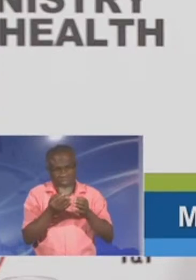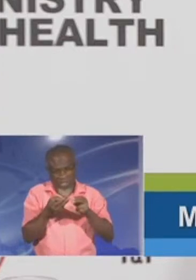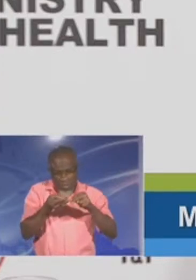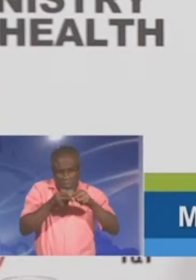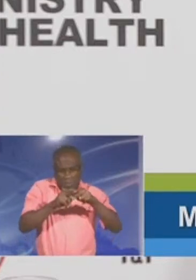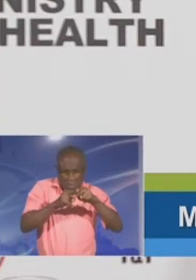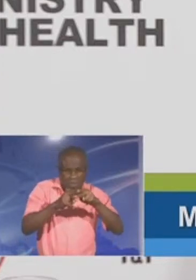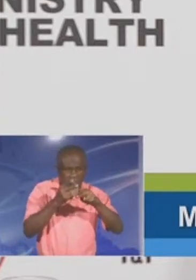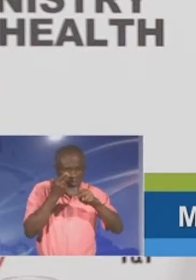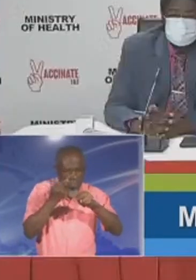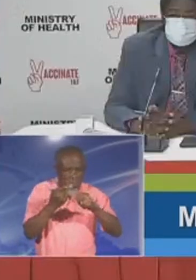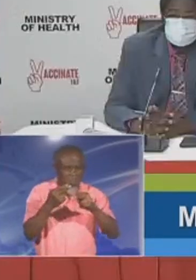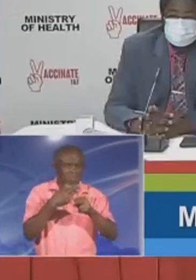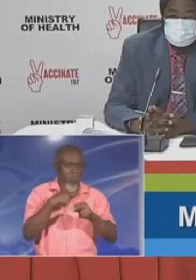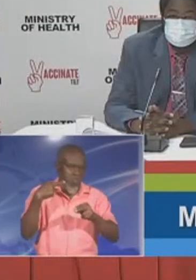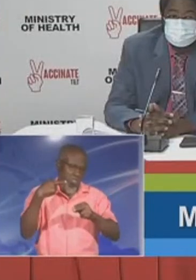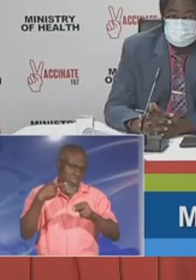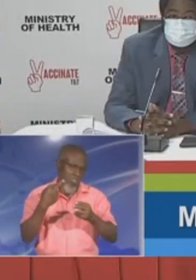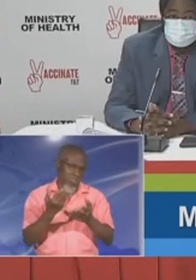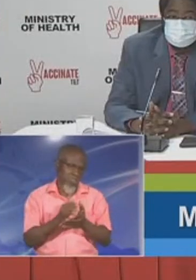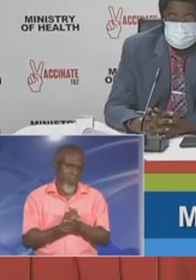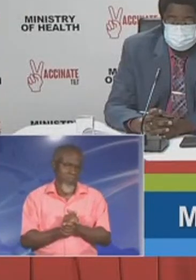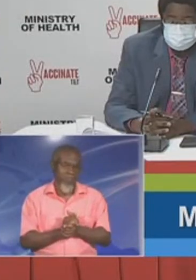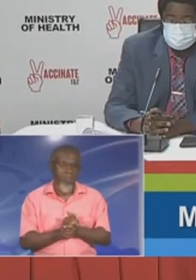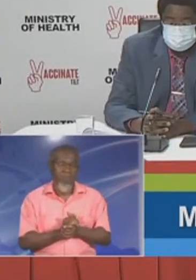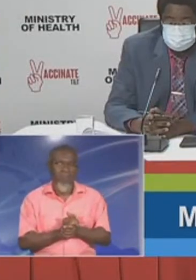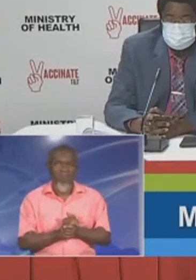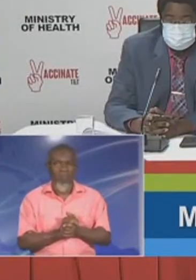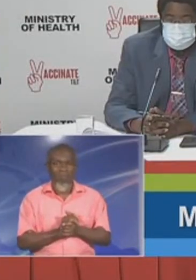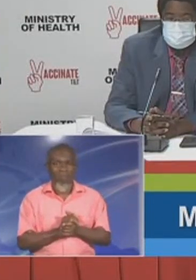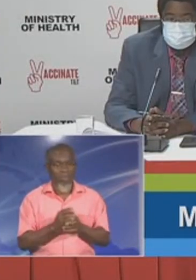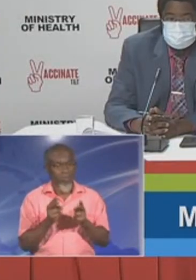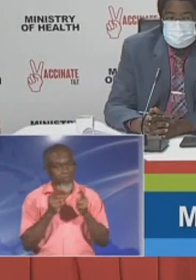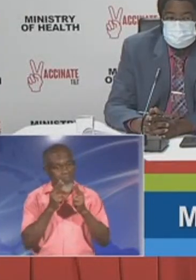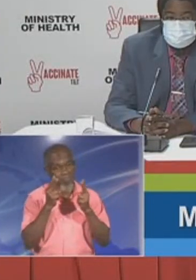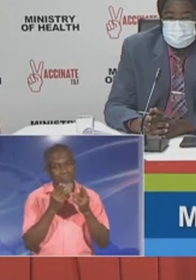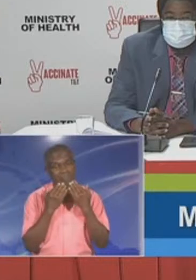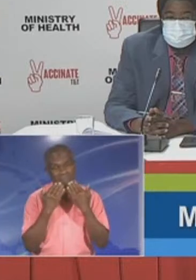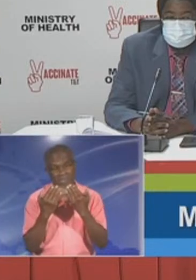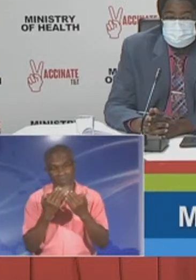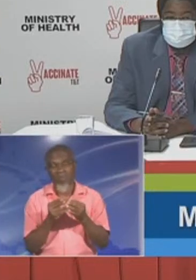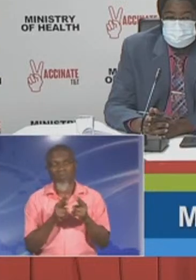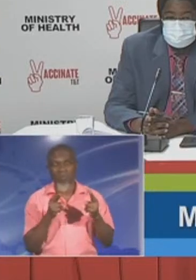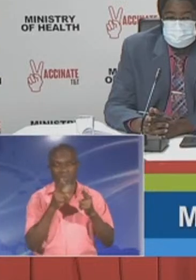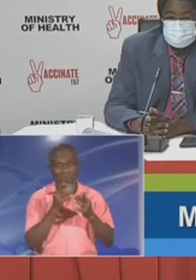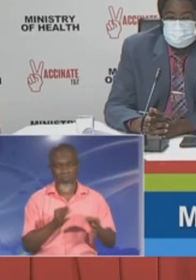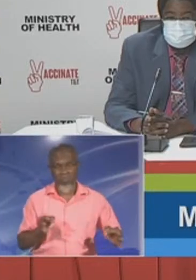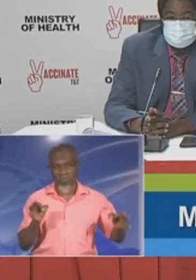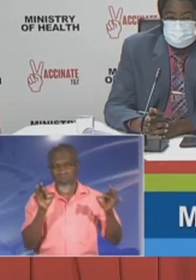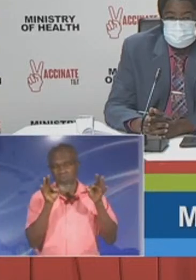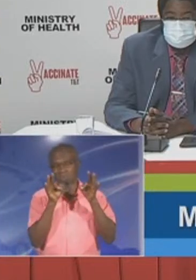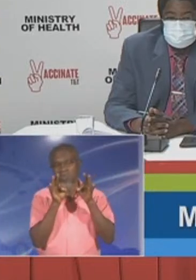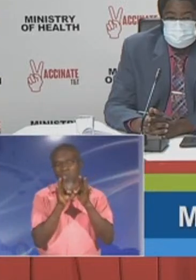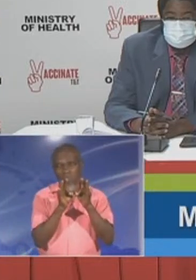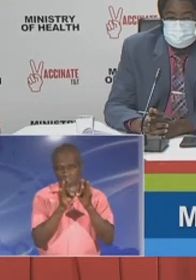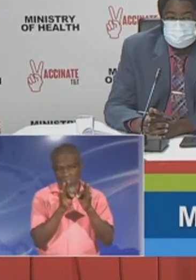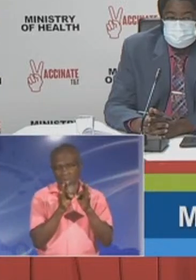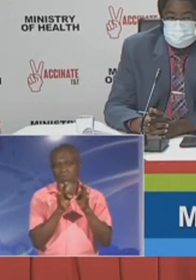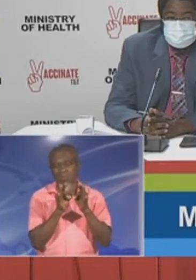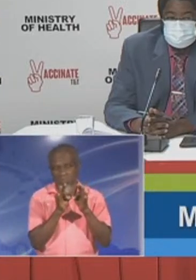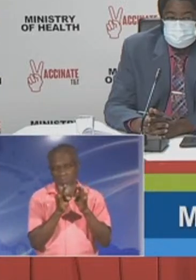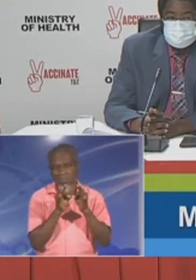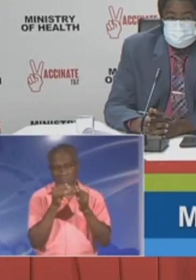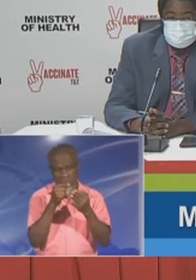Thank you very much, Dr. Othello. Very important points and easy to understand, and something that we can act